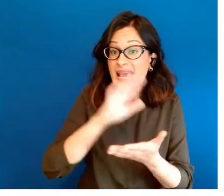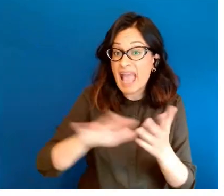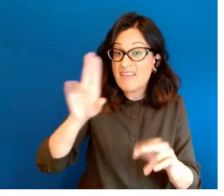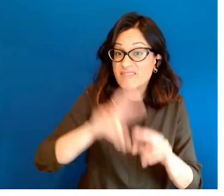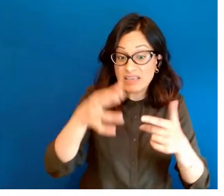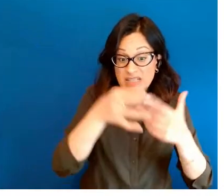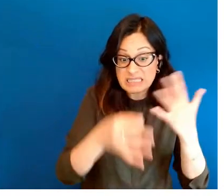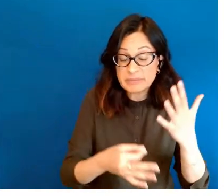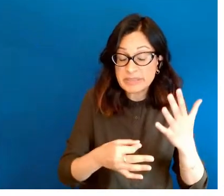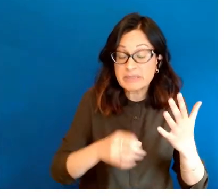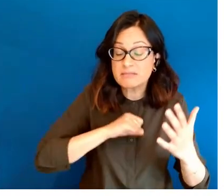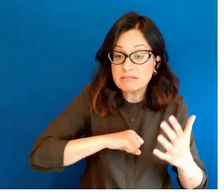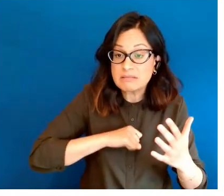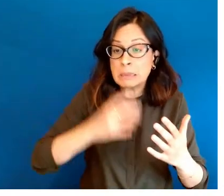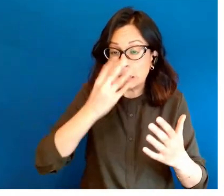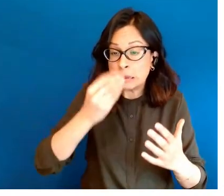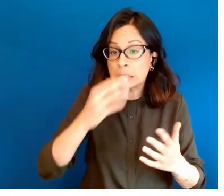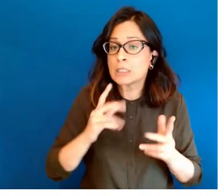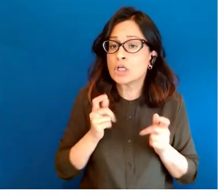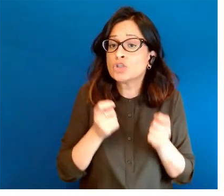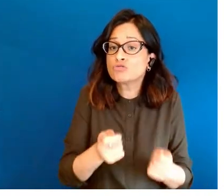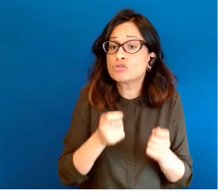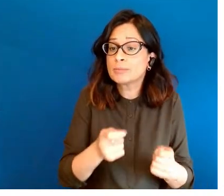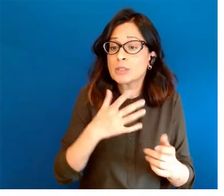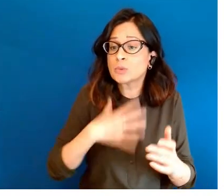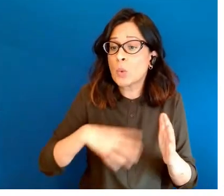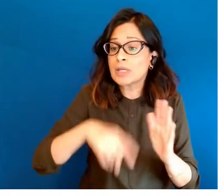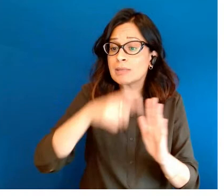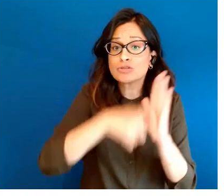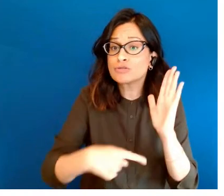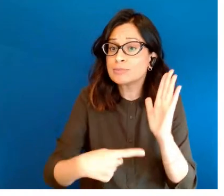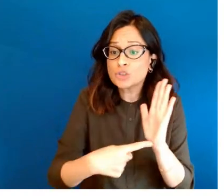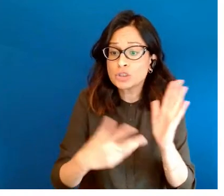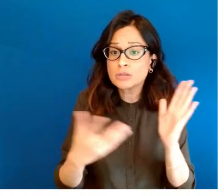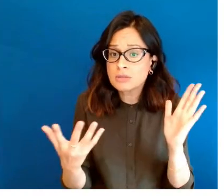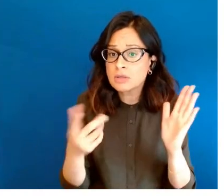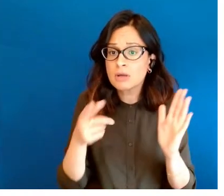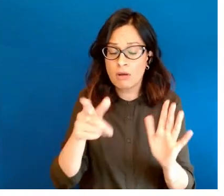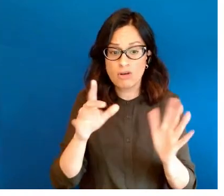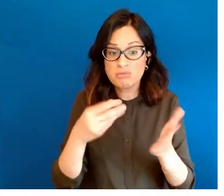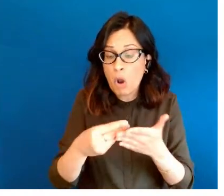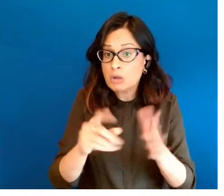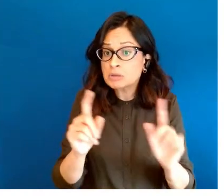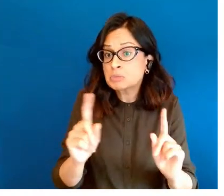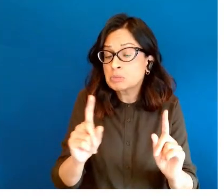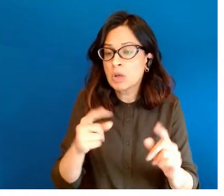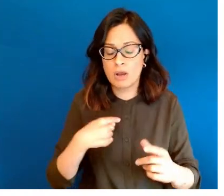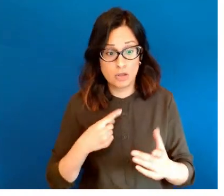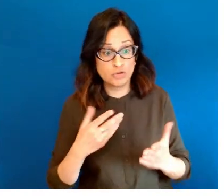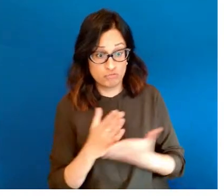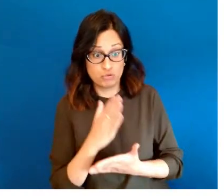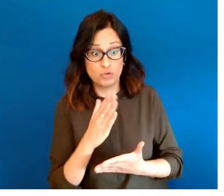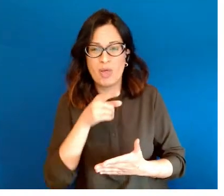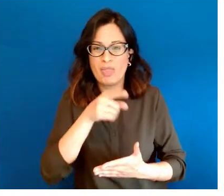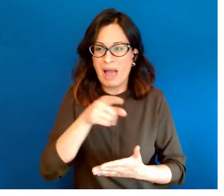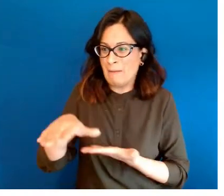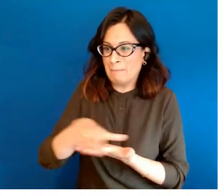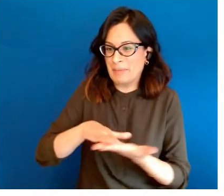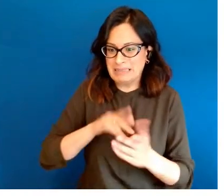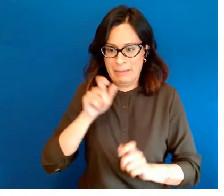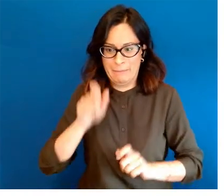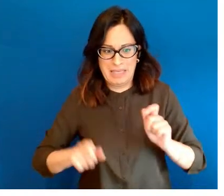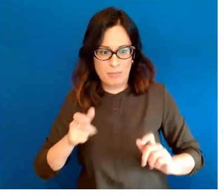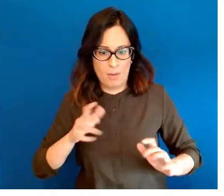Many treatments are available without prescription for a small cost. And while this is true, it is condemning those patients with moderate and